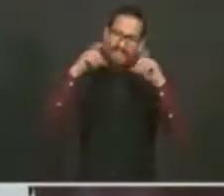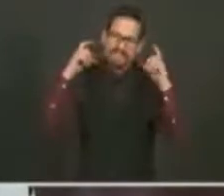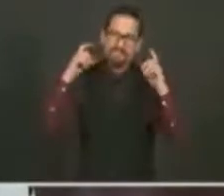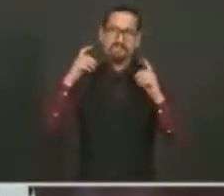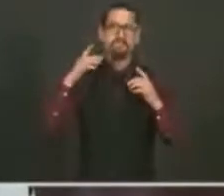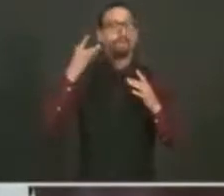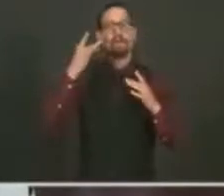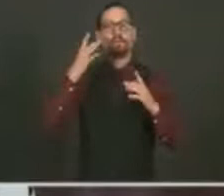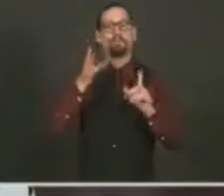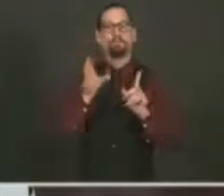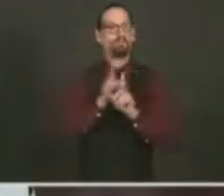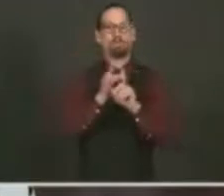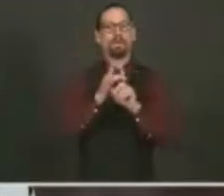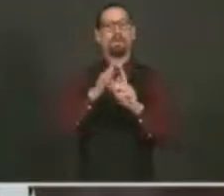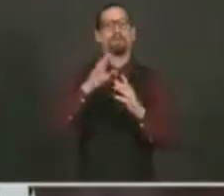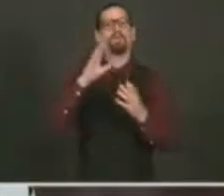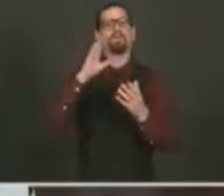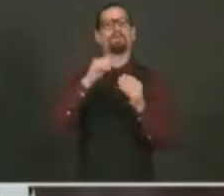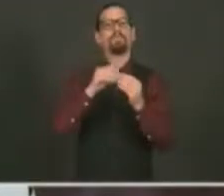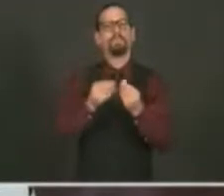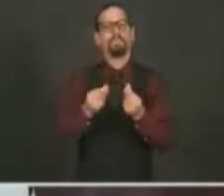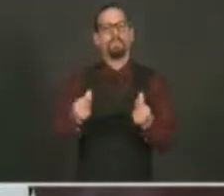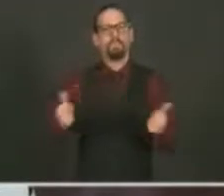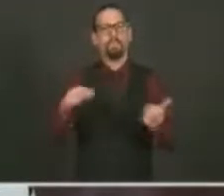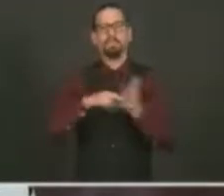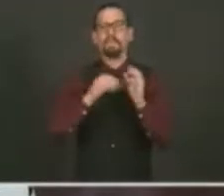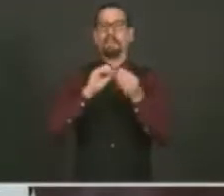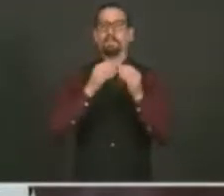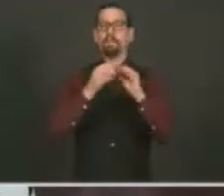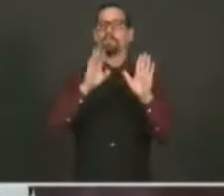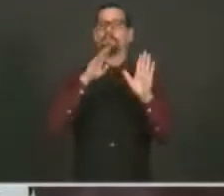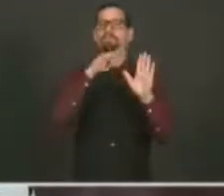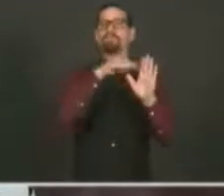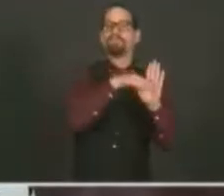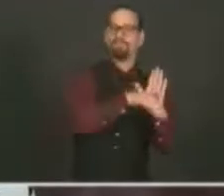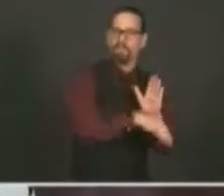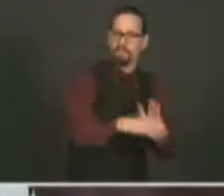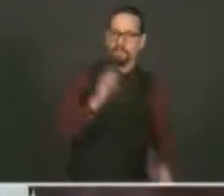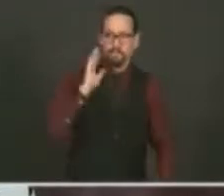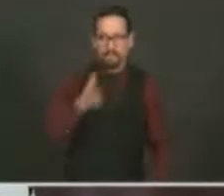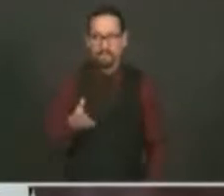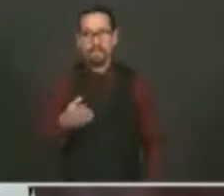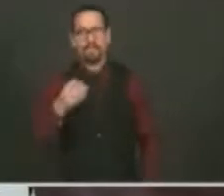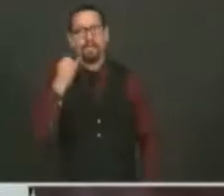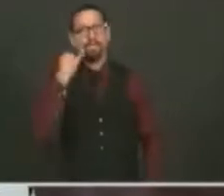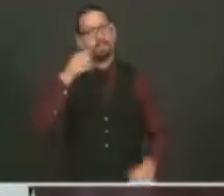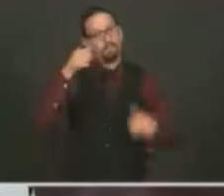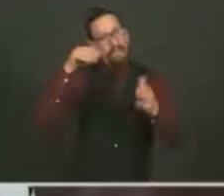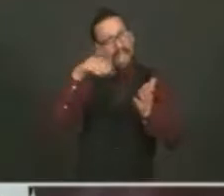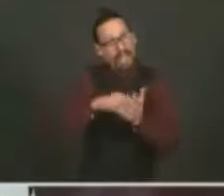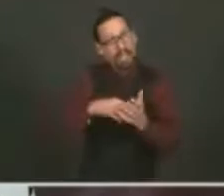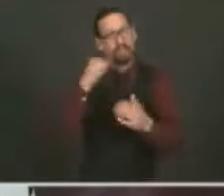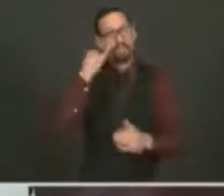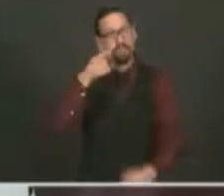We need to be wearing masks when we are around other people who we do not live with. That's true even when we're